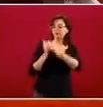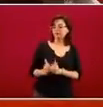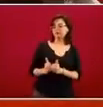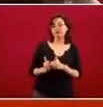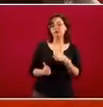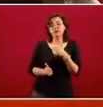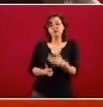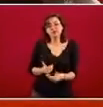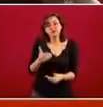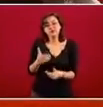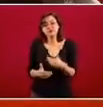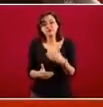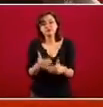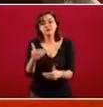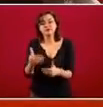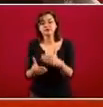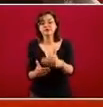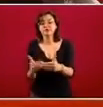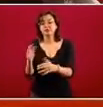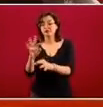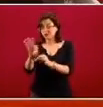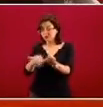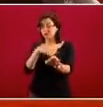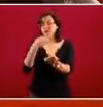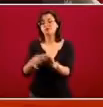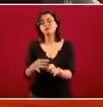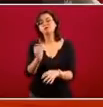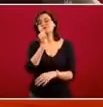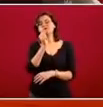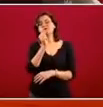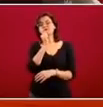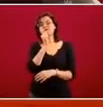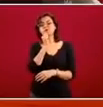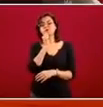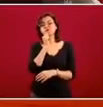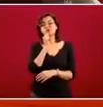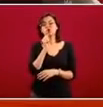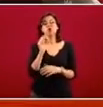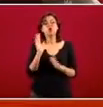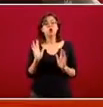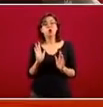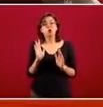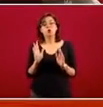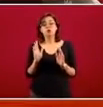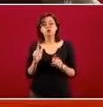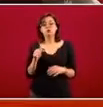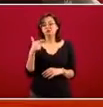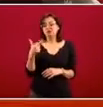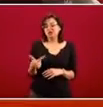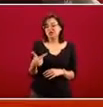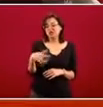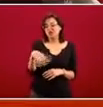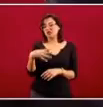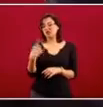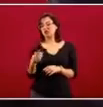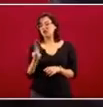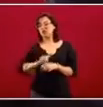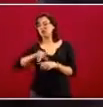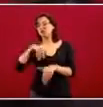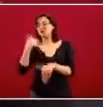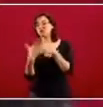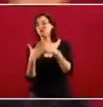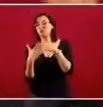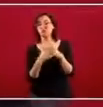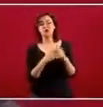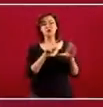Now we have the other measures that we haven't that we were talking about yesterday of staying home